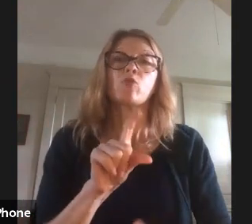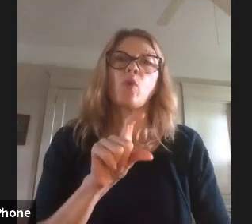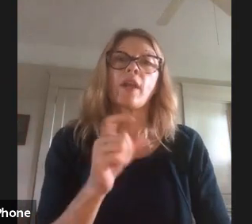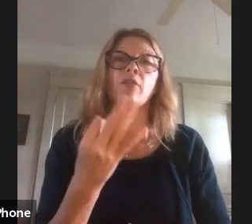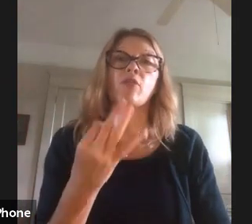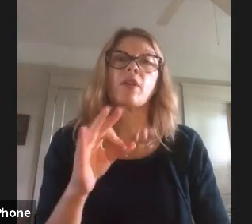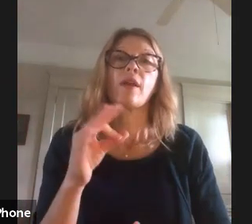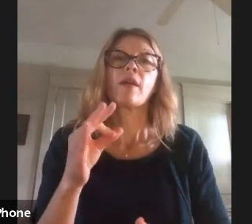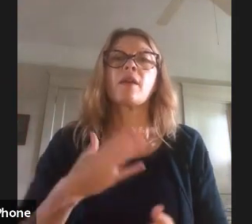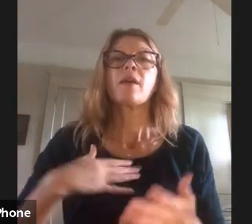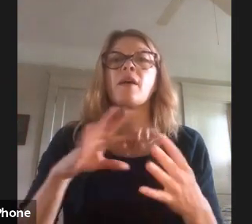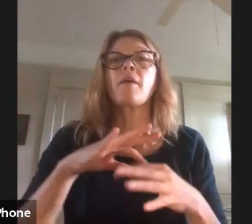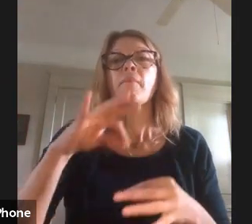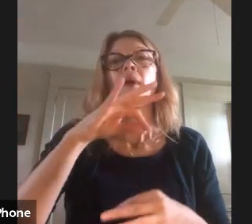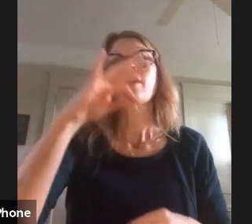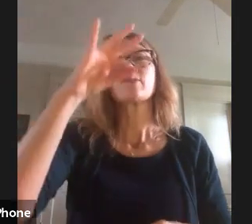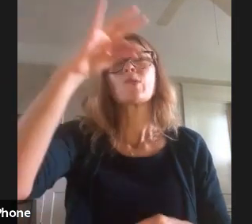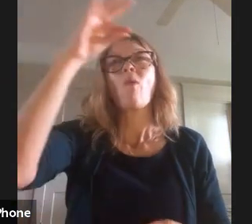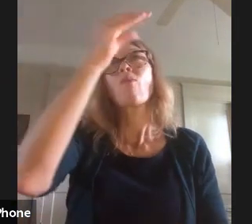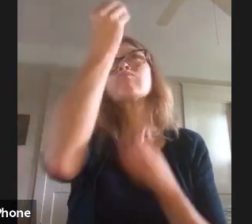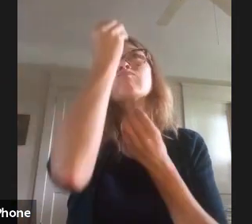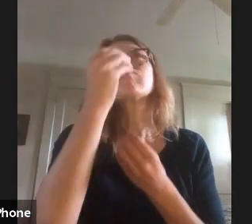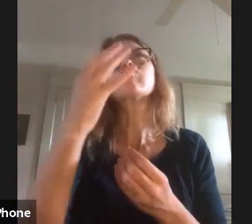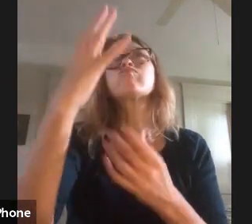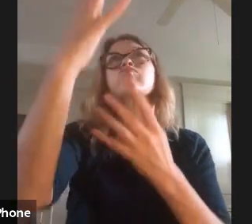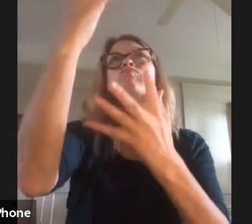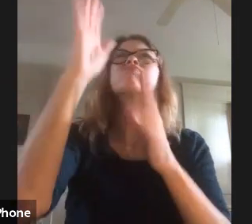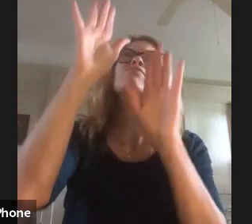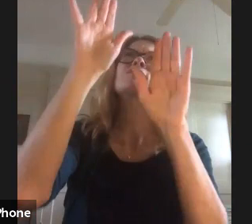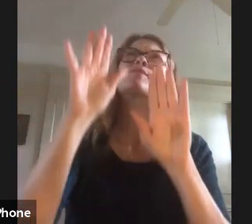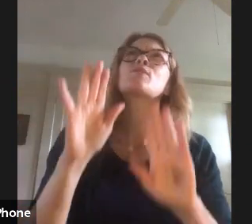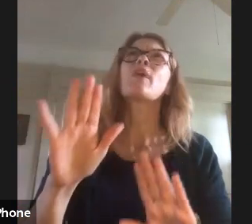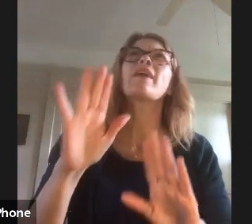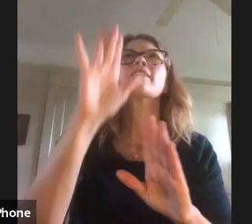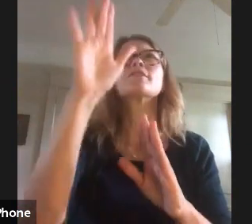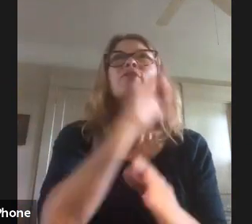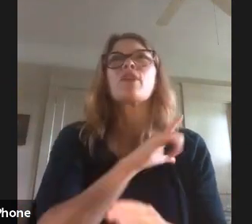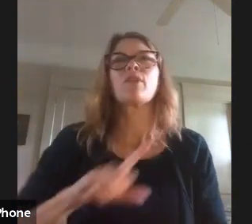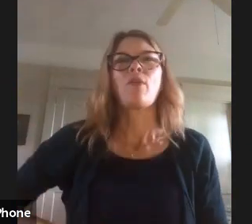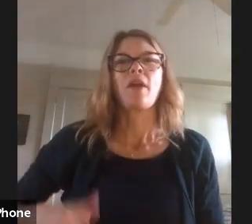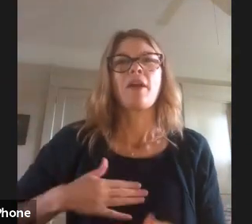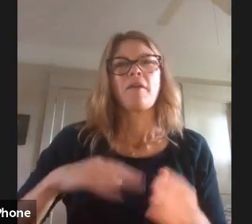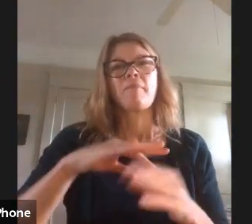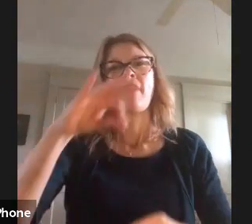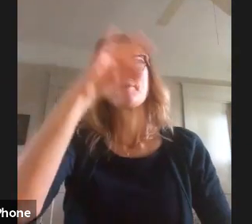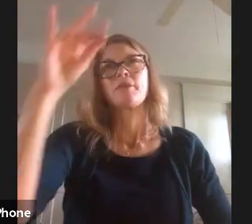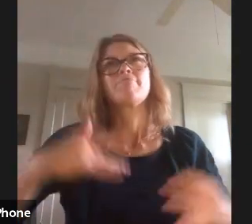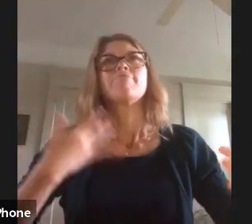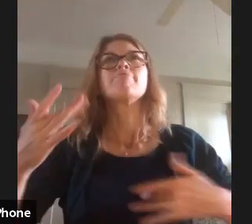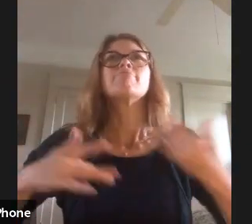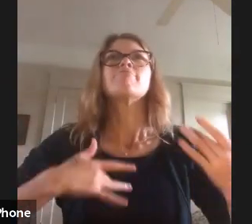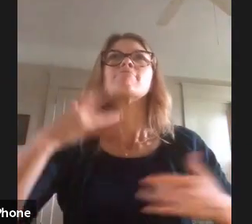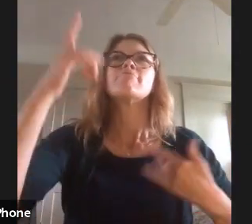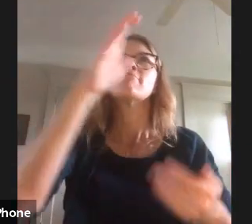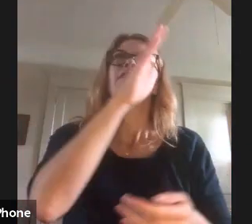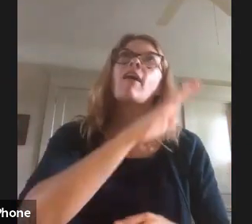My soul proclaims the greatness of the Lord. My spirit rejoices in God my Savior, for